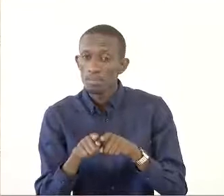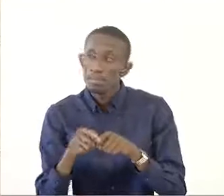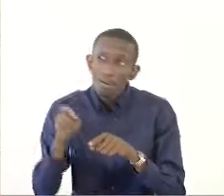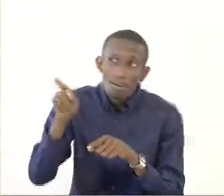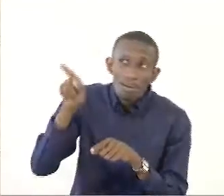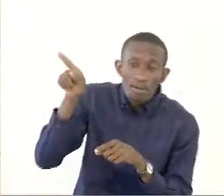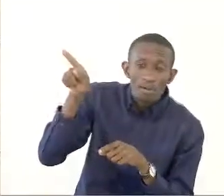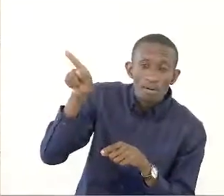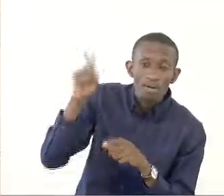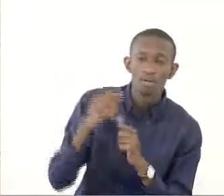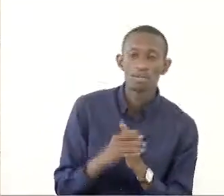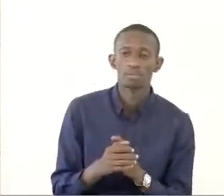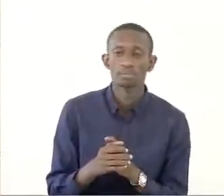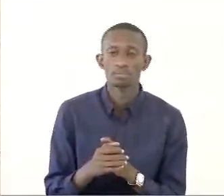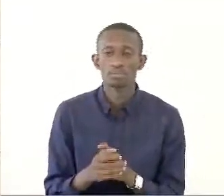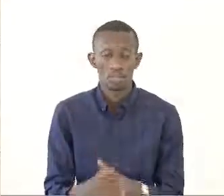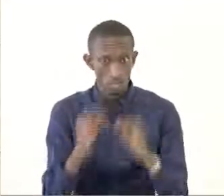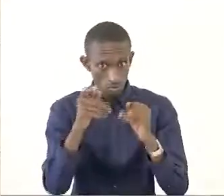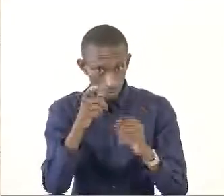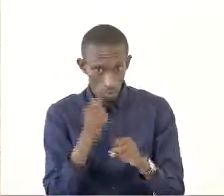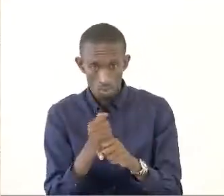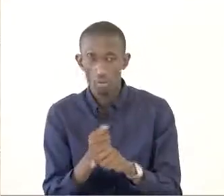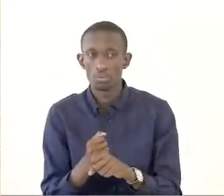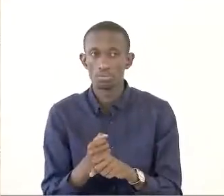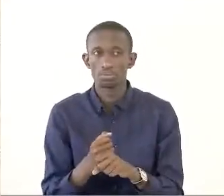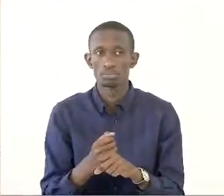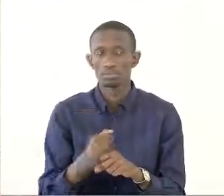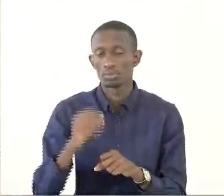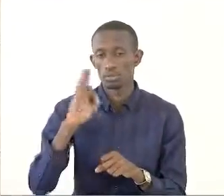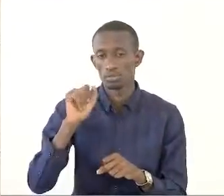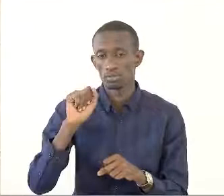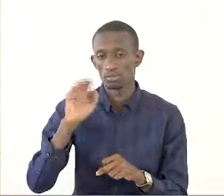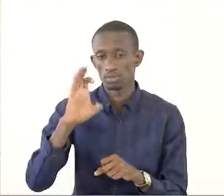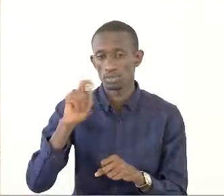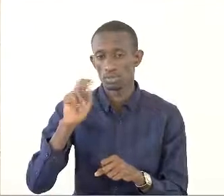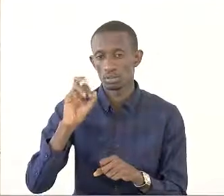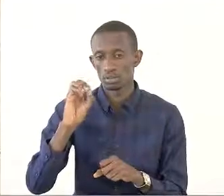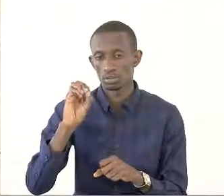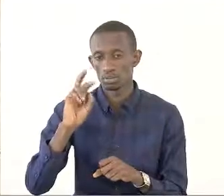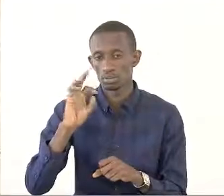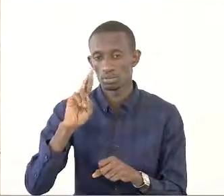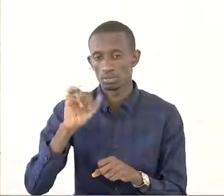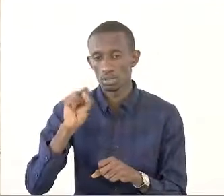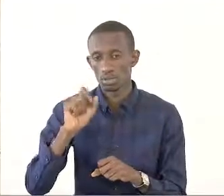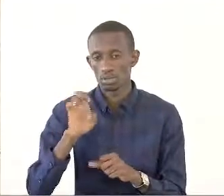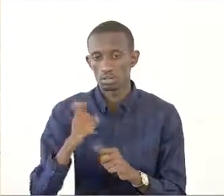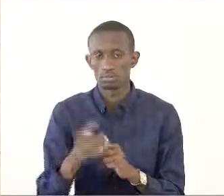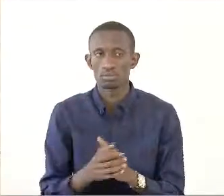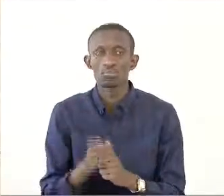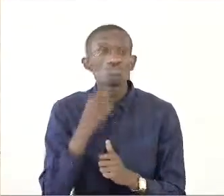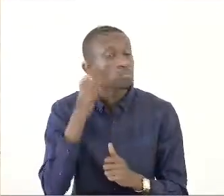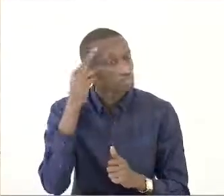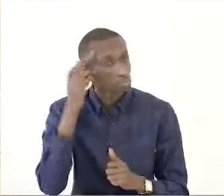you factorize this is squared. Don't get confused. When you factorize this, you need to remember what you